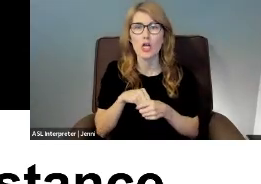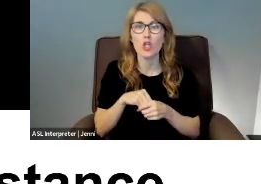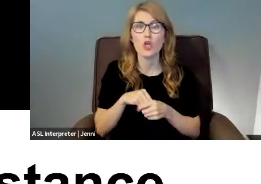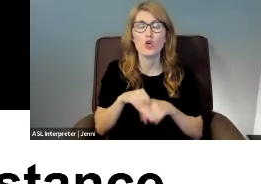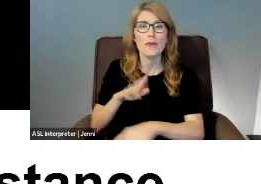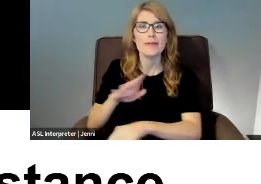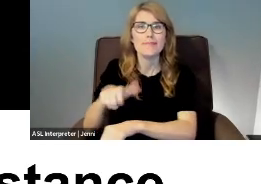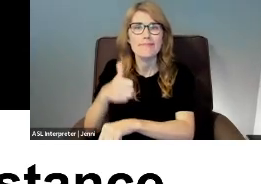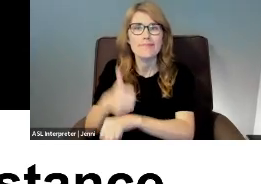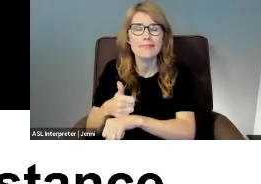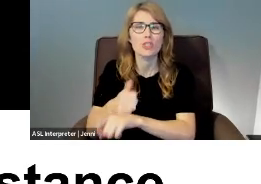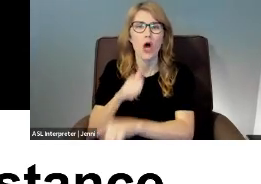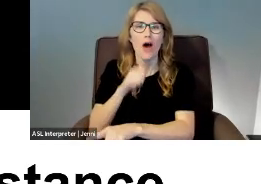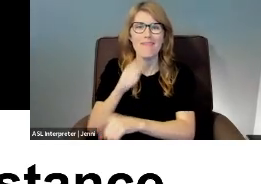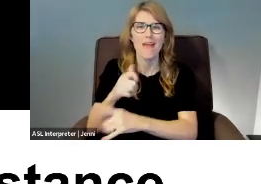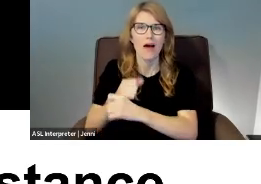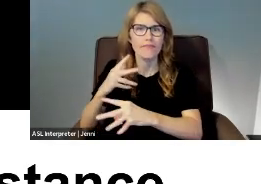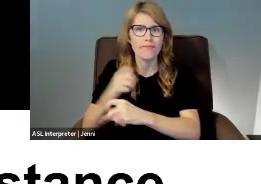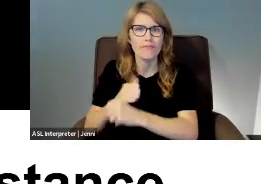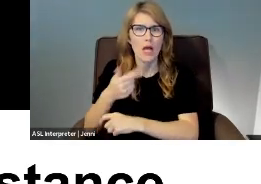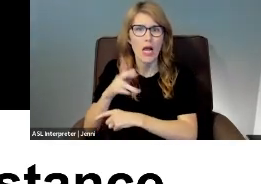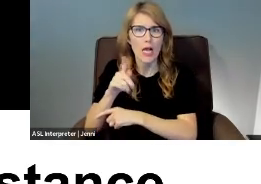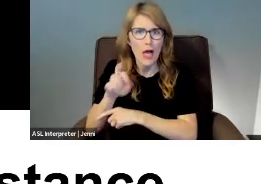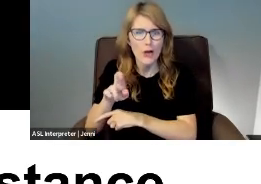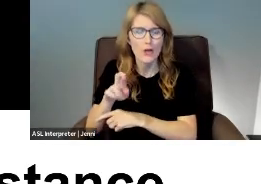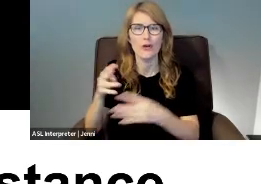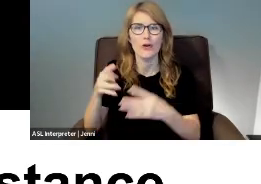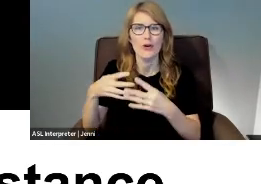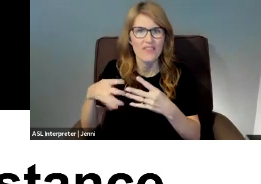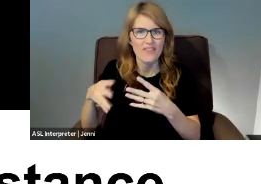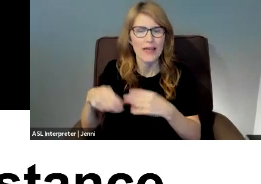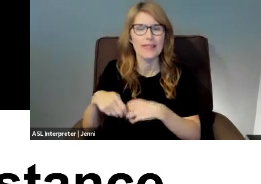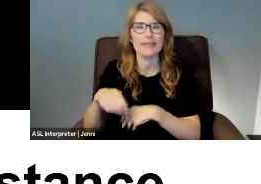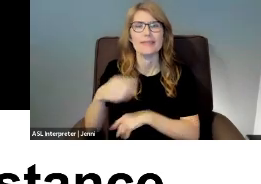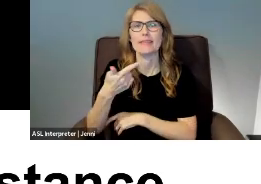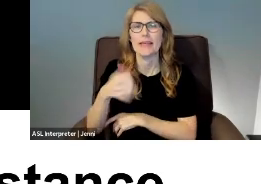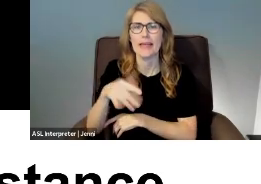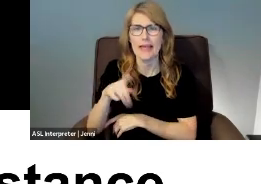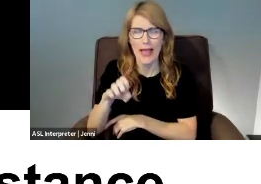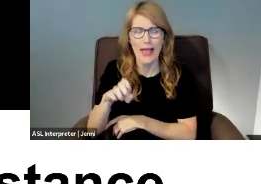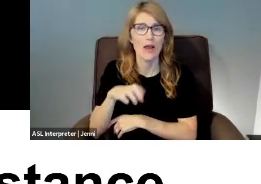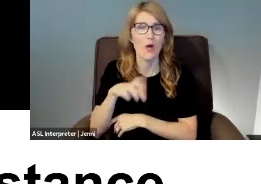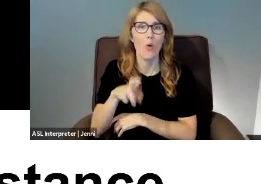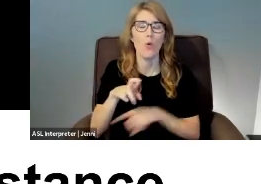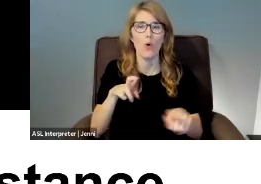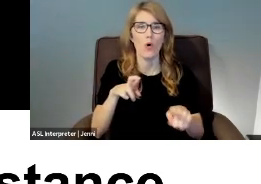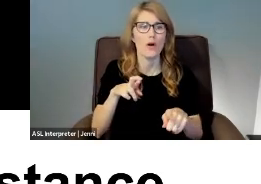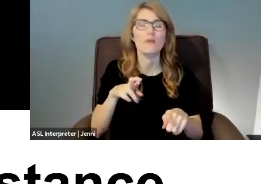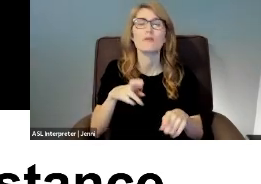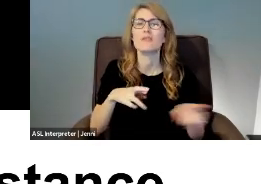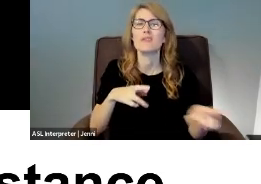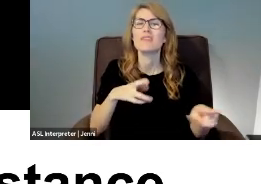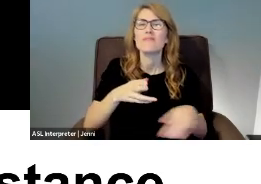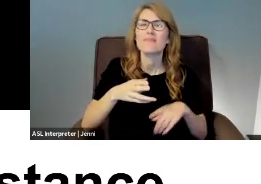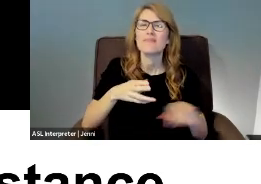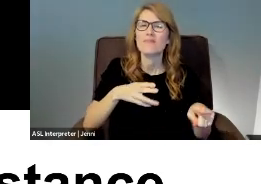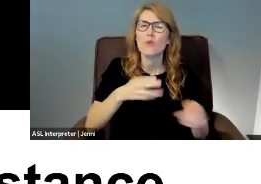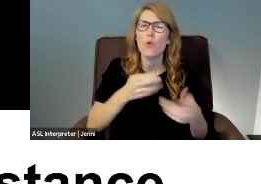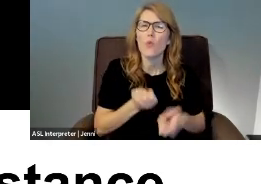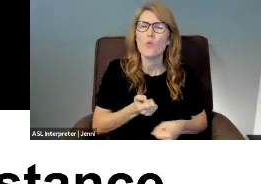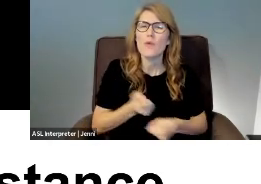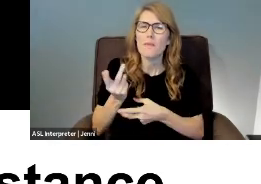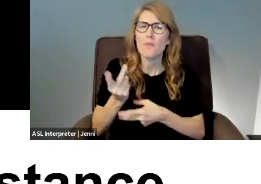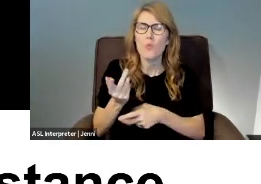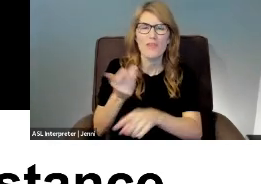non-combustible gutters, fences, and gates, or removing roof, gutter debris that can be ignited